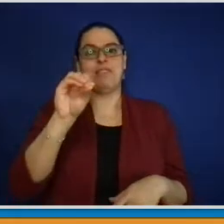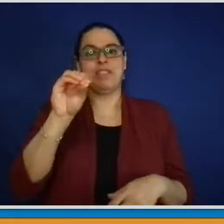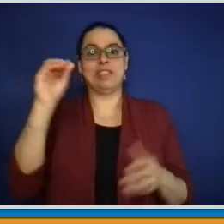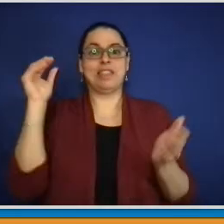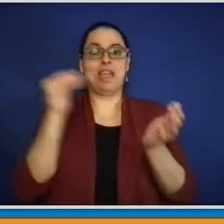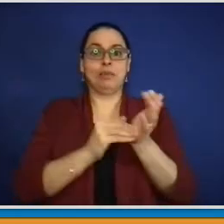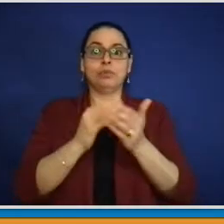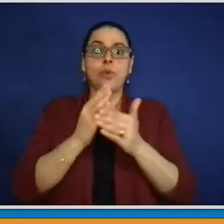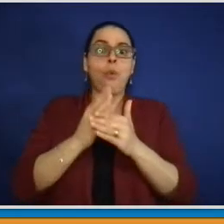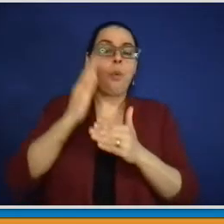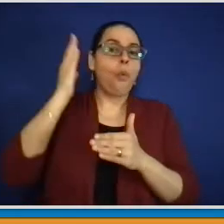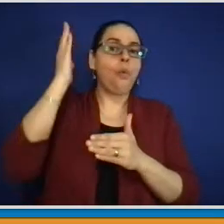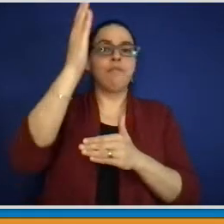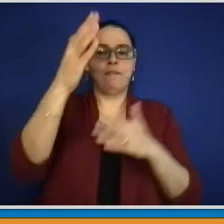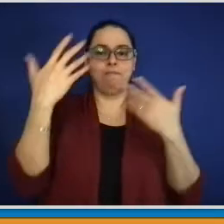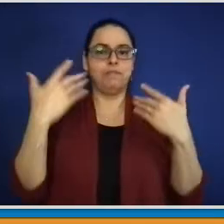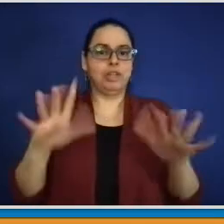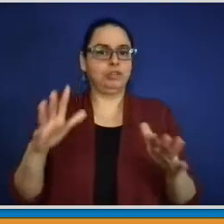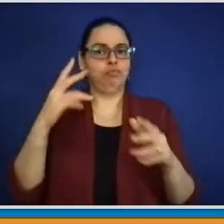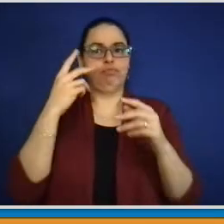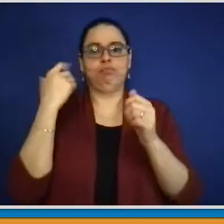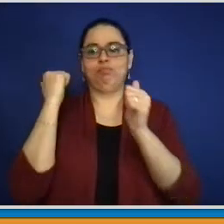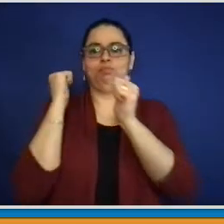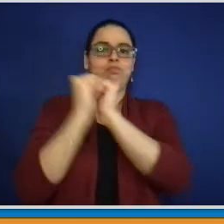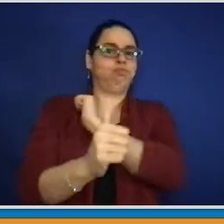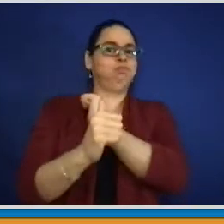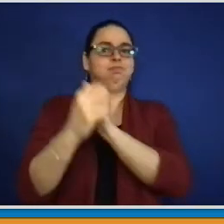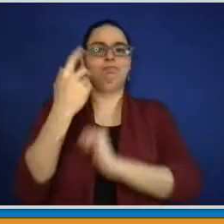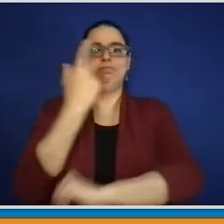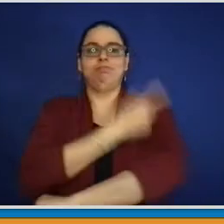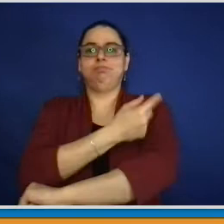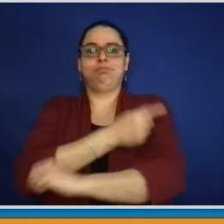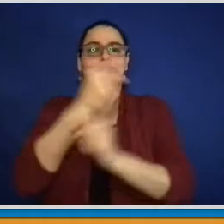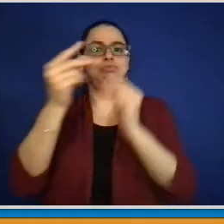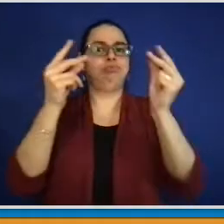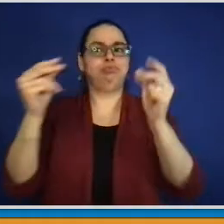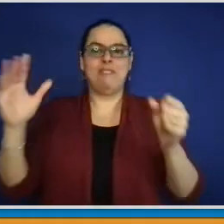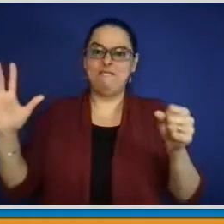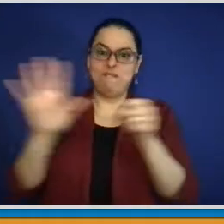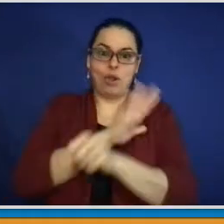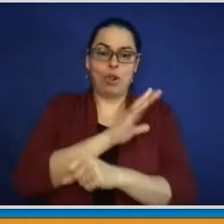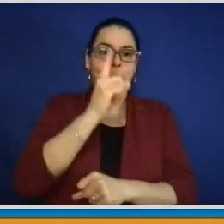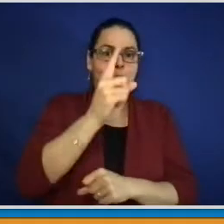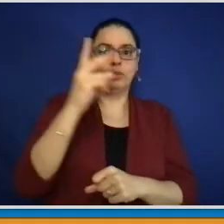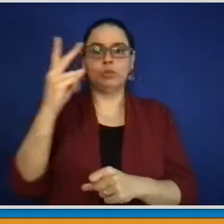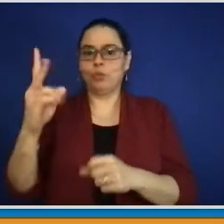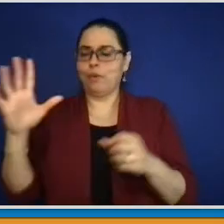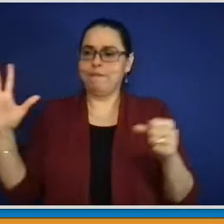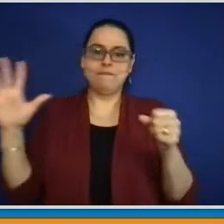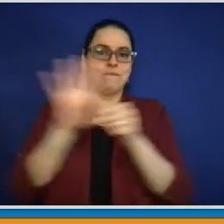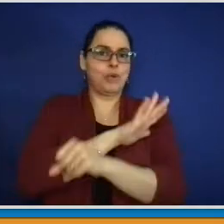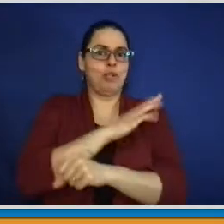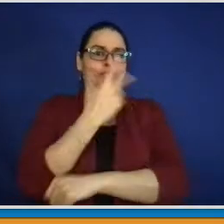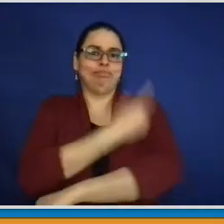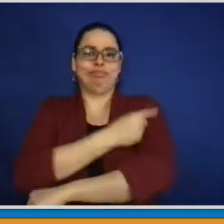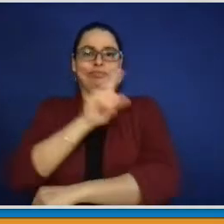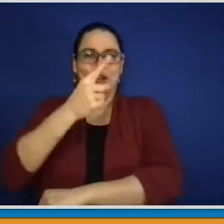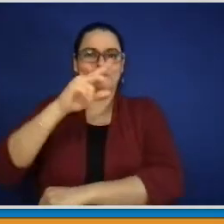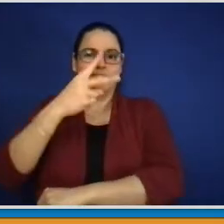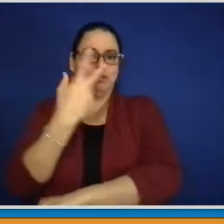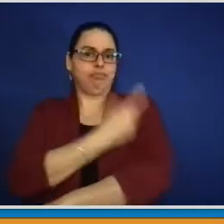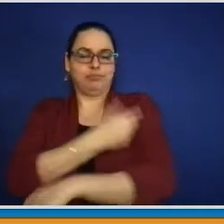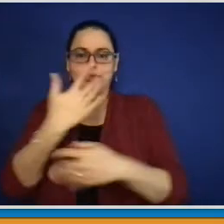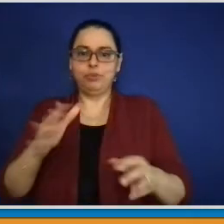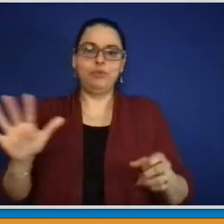at least one vaccine dose. That's out of a total population of 1 million people. So if you do the math, it's pretty simple. On a base of 1 million people, you're